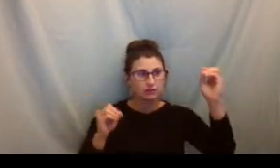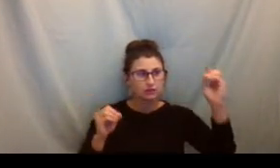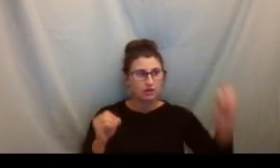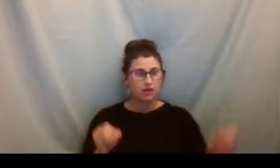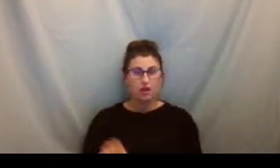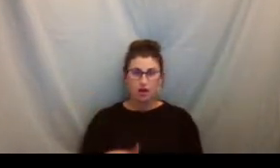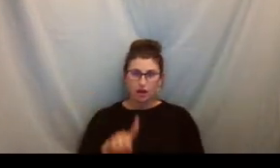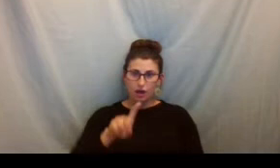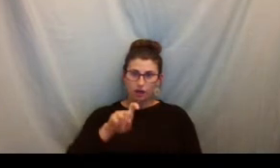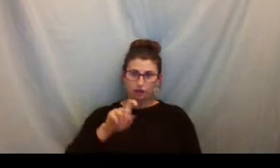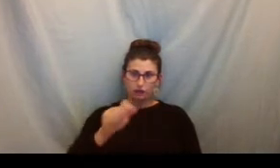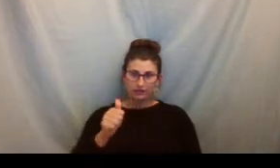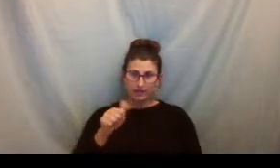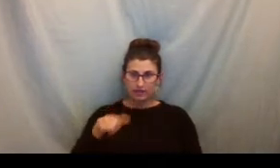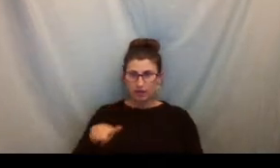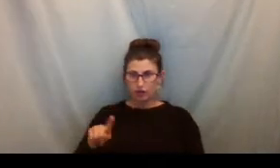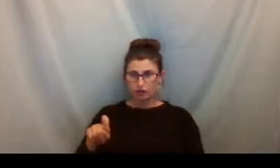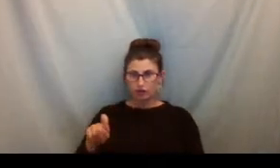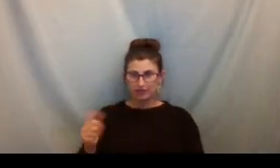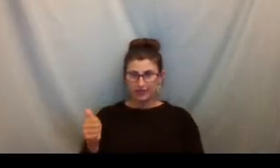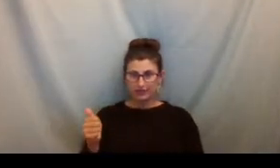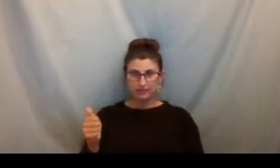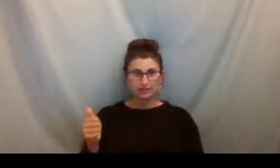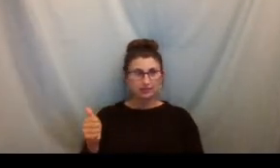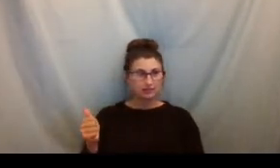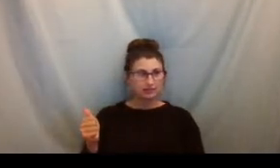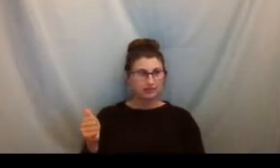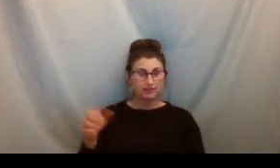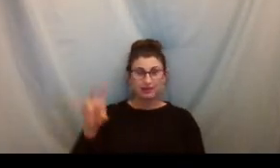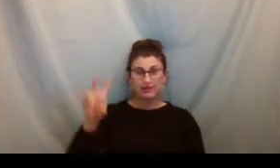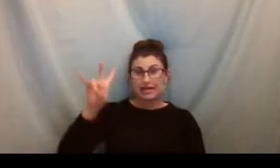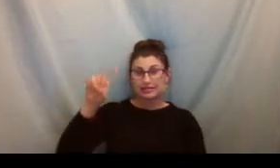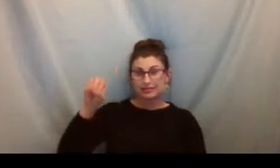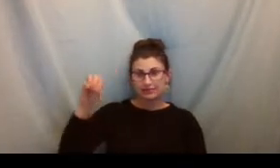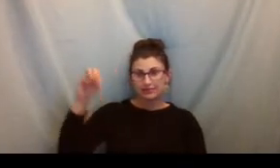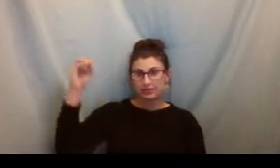the way down here, 110, 110,